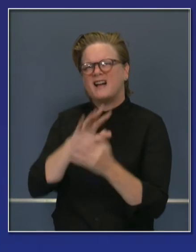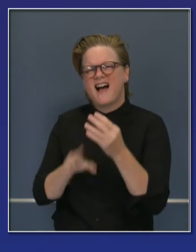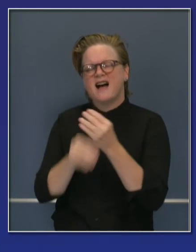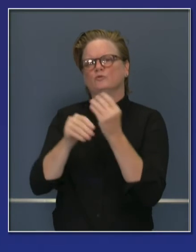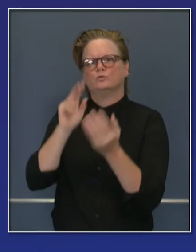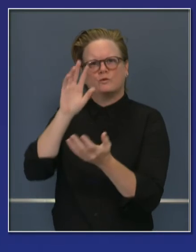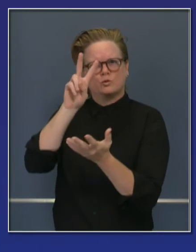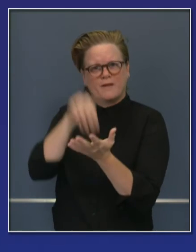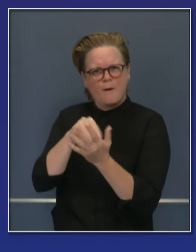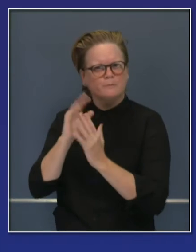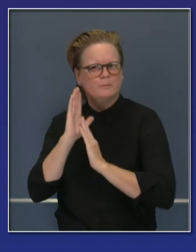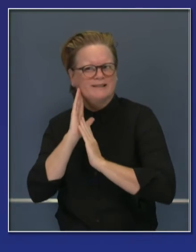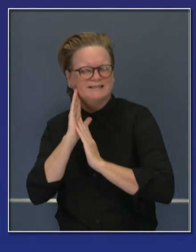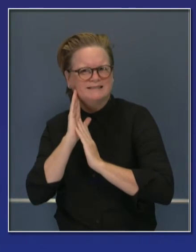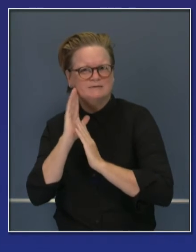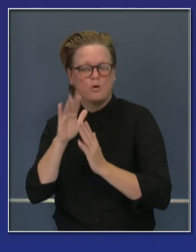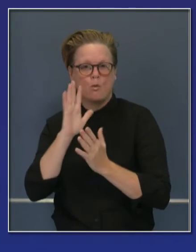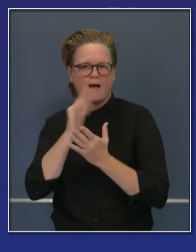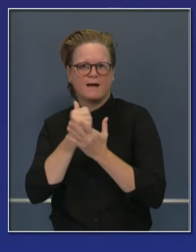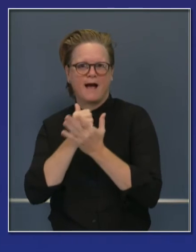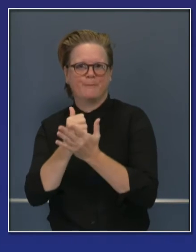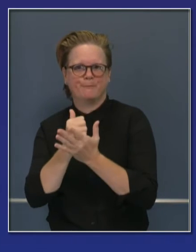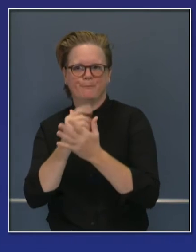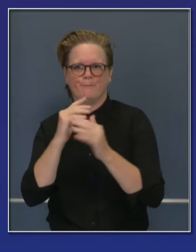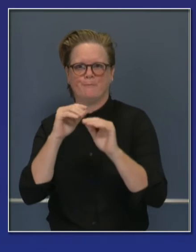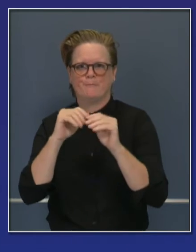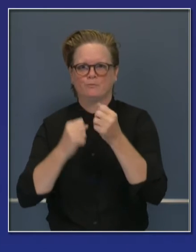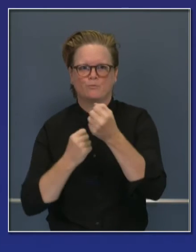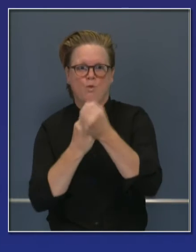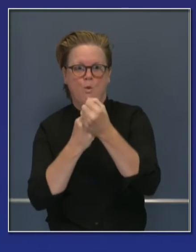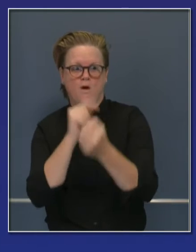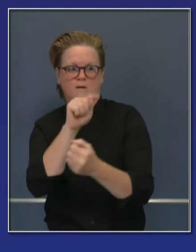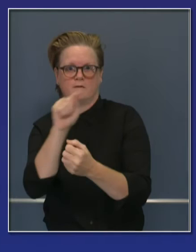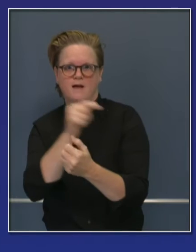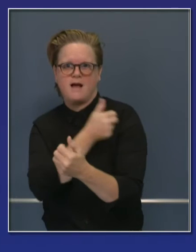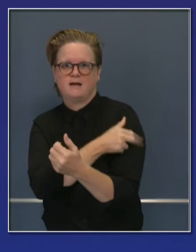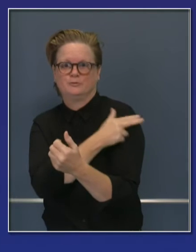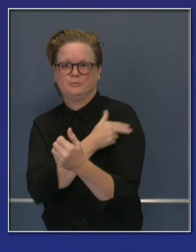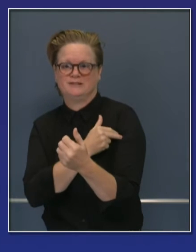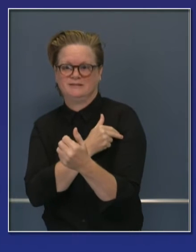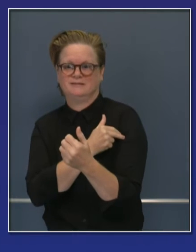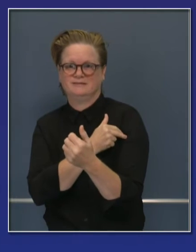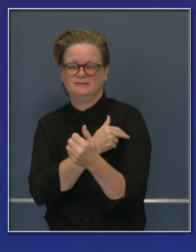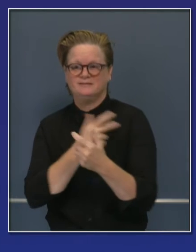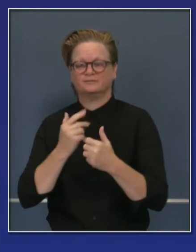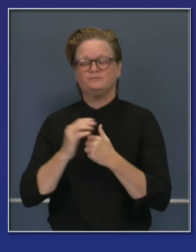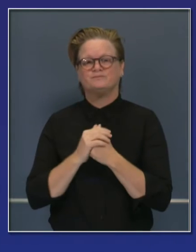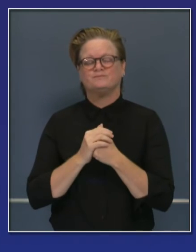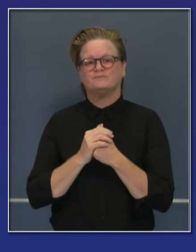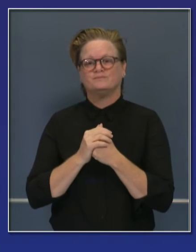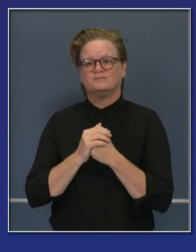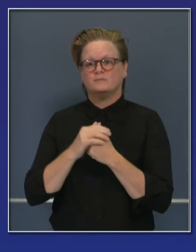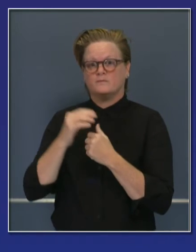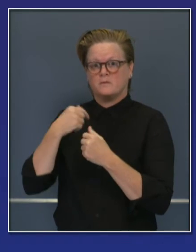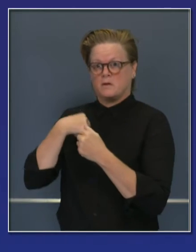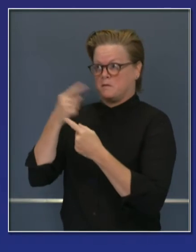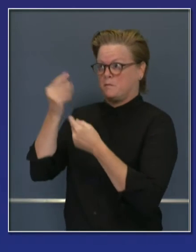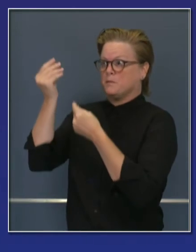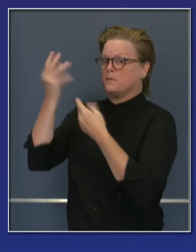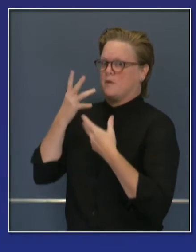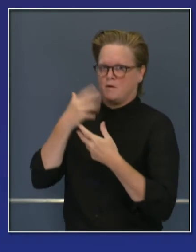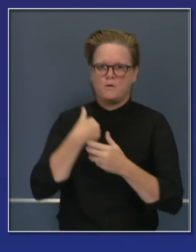capacity outside the healthcare delivery system within 24 hours, as long as 96 hours. None of these beds are